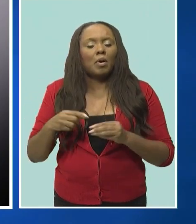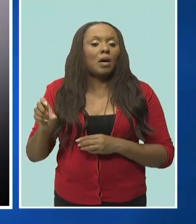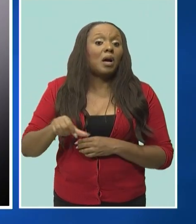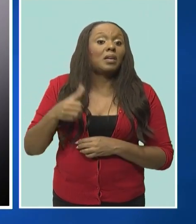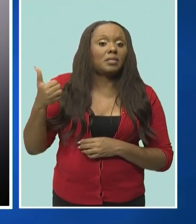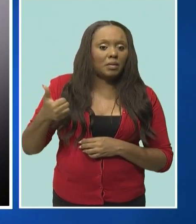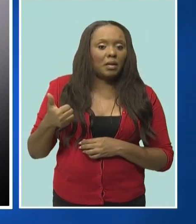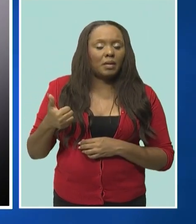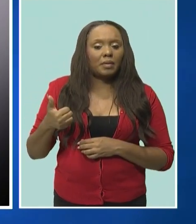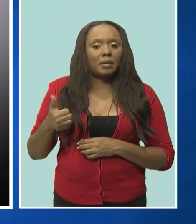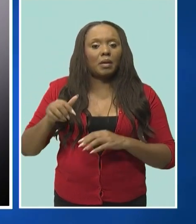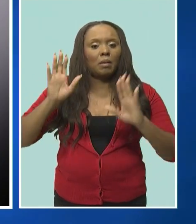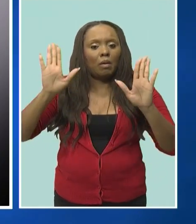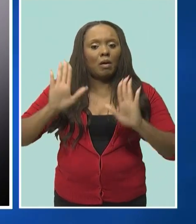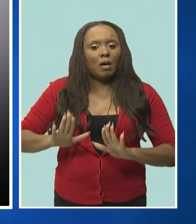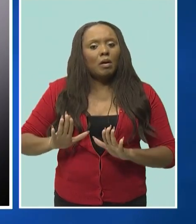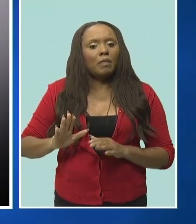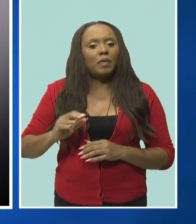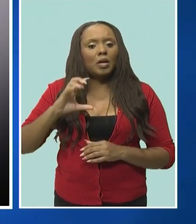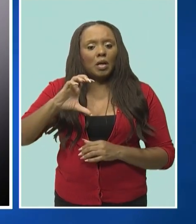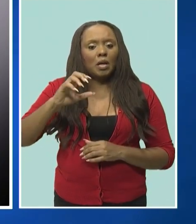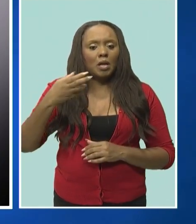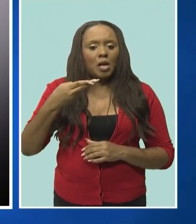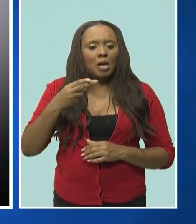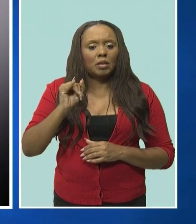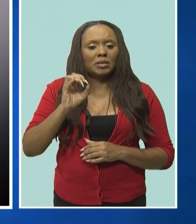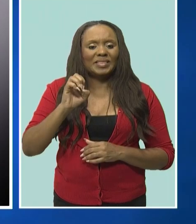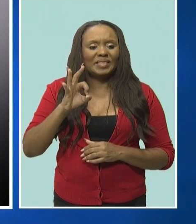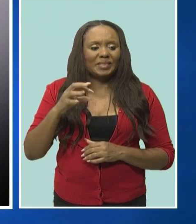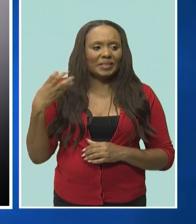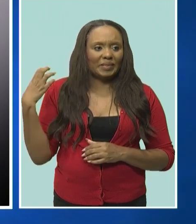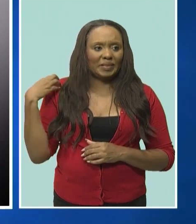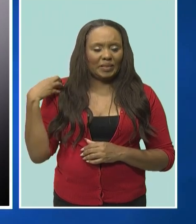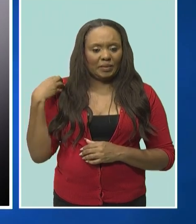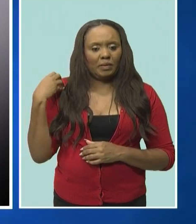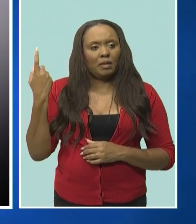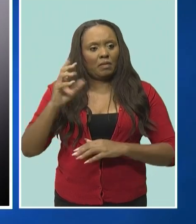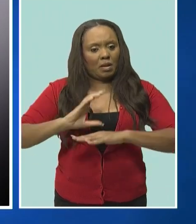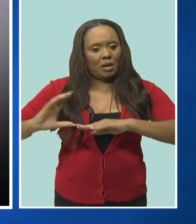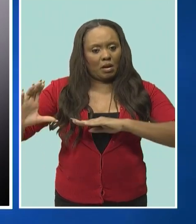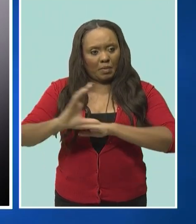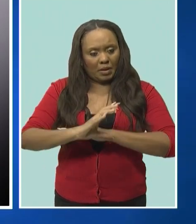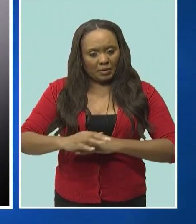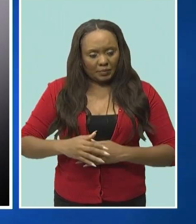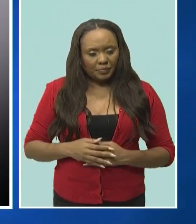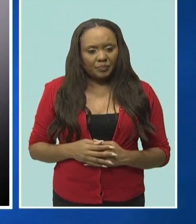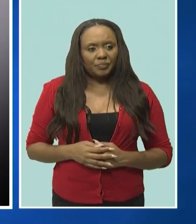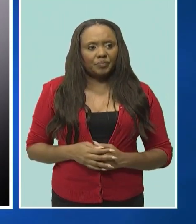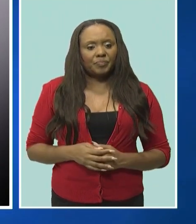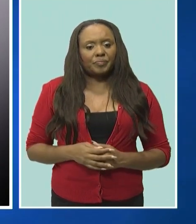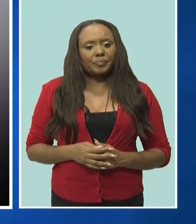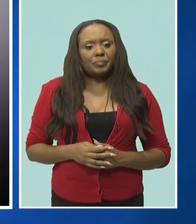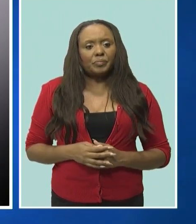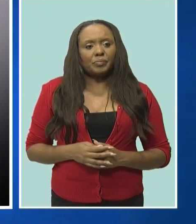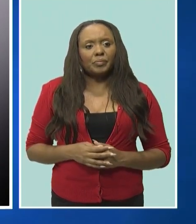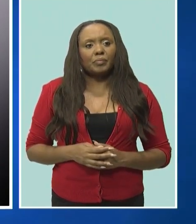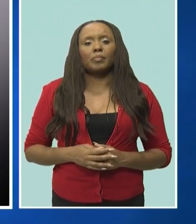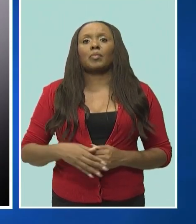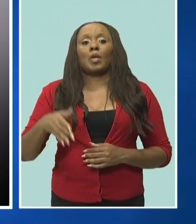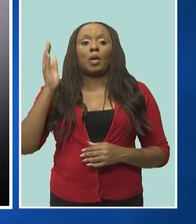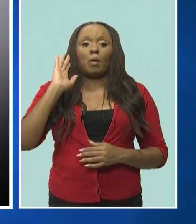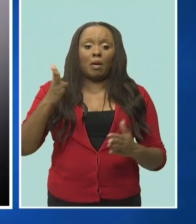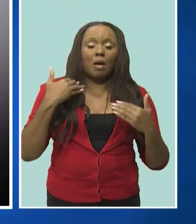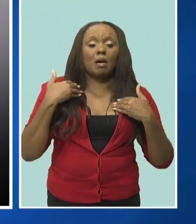Caribuana, greatest Kalinago chief in the modern recorded history of the Caribbean. So we have a lot of projects that we would like